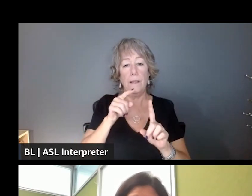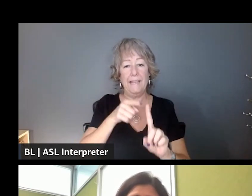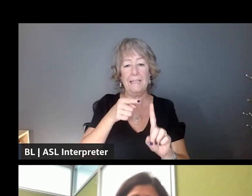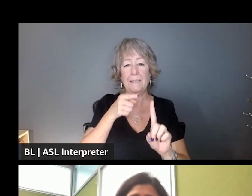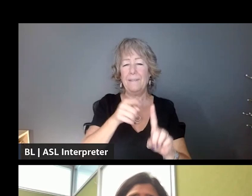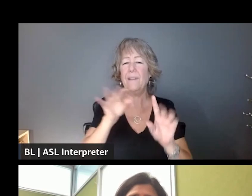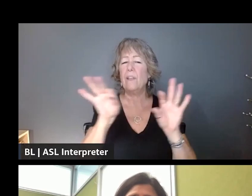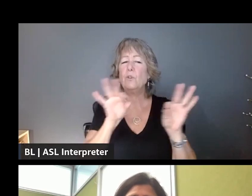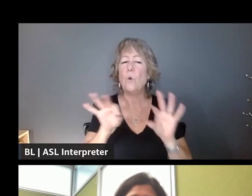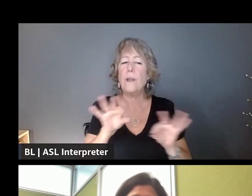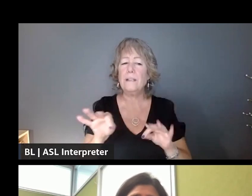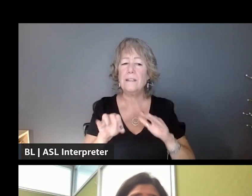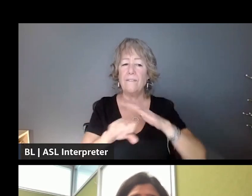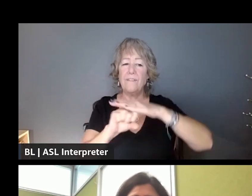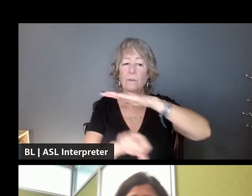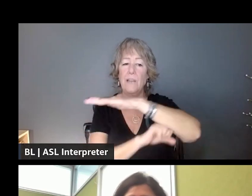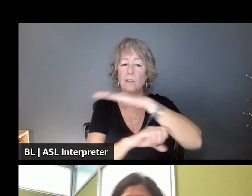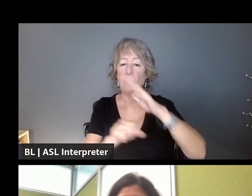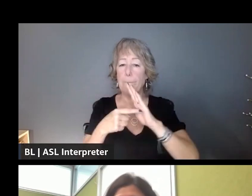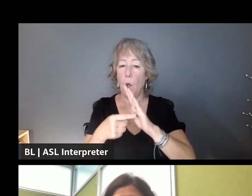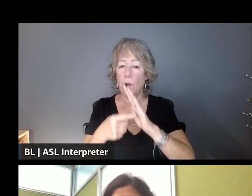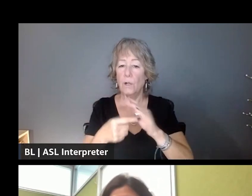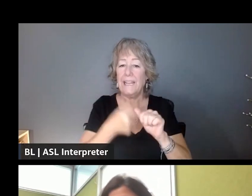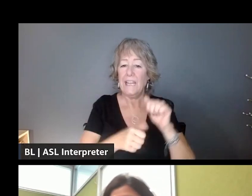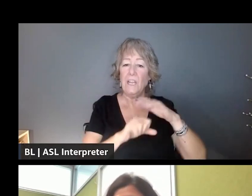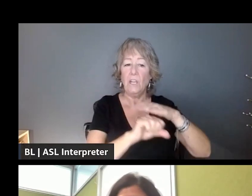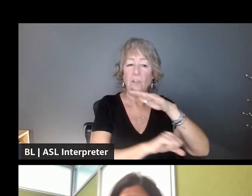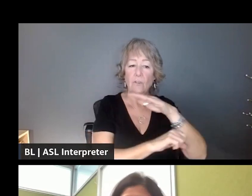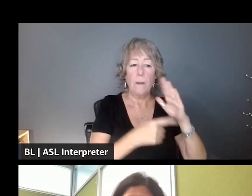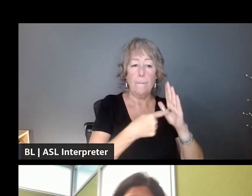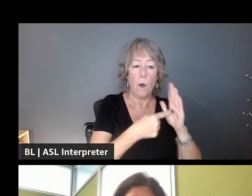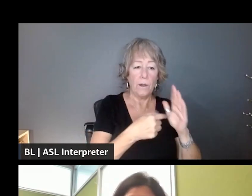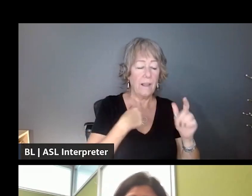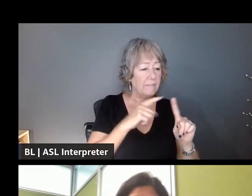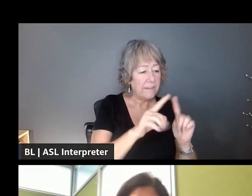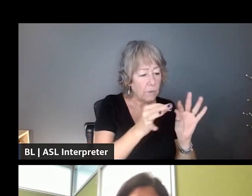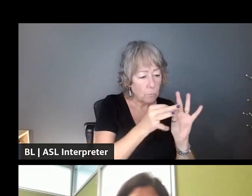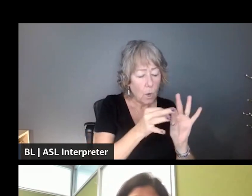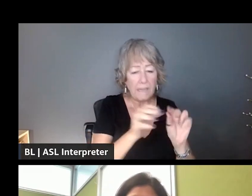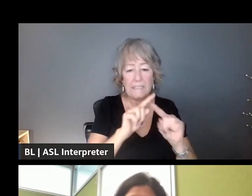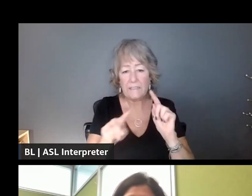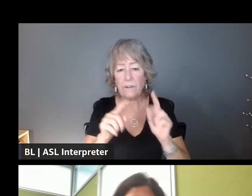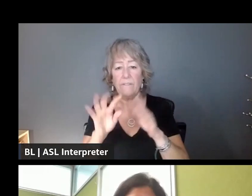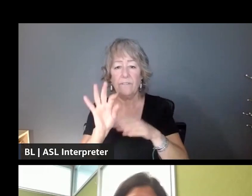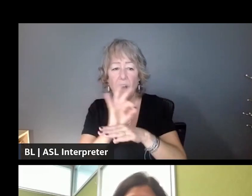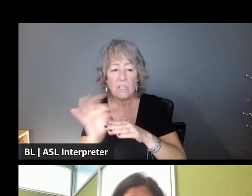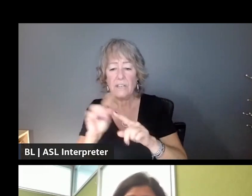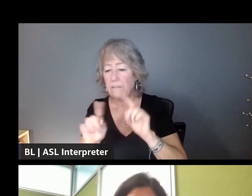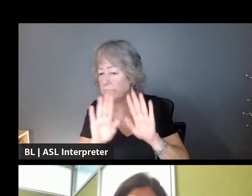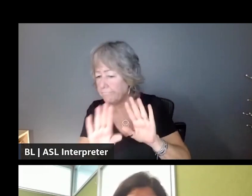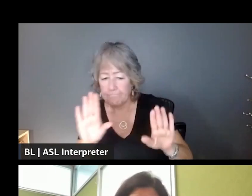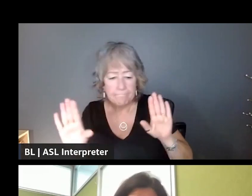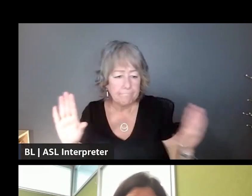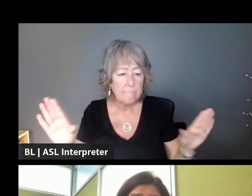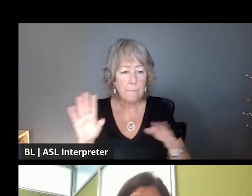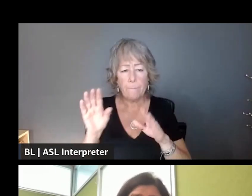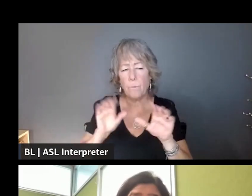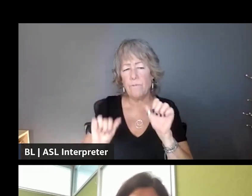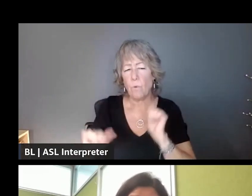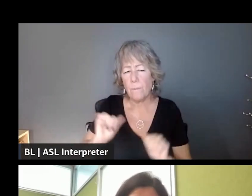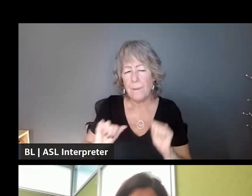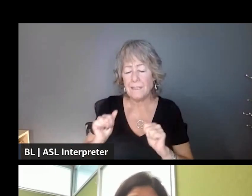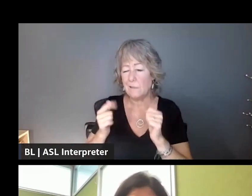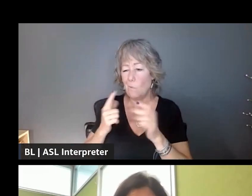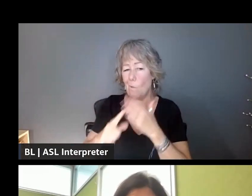you get. Each model has different performance. Each model comes with different price. So you can definitely look at your price to performance, like what